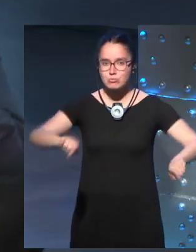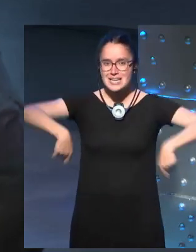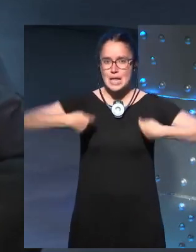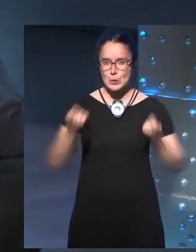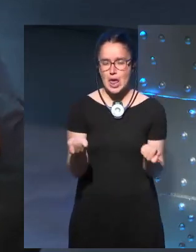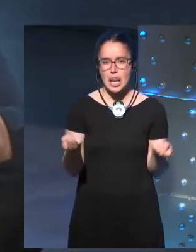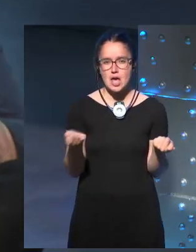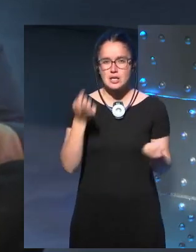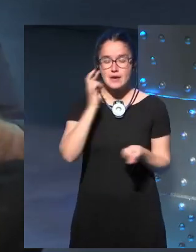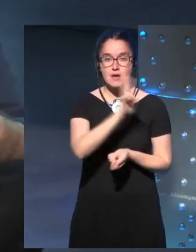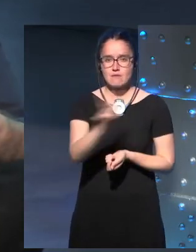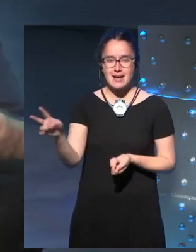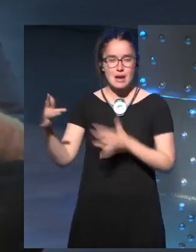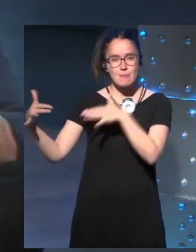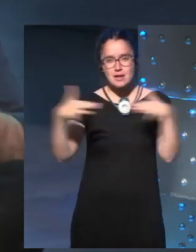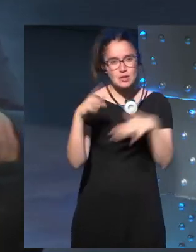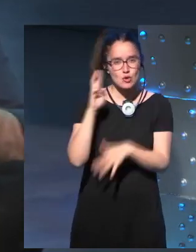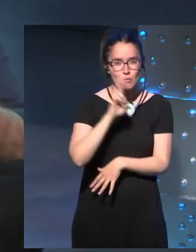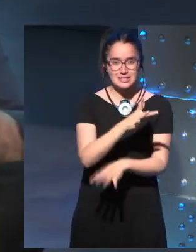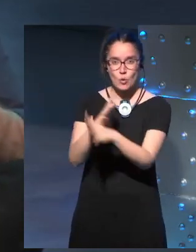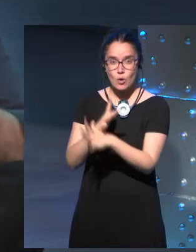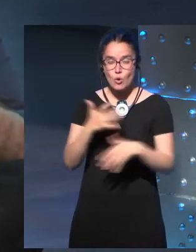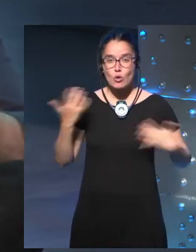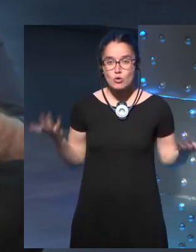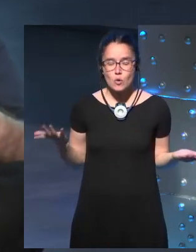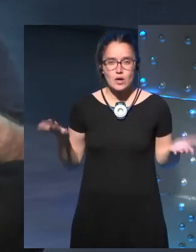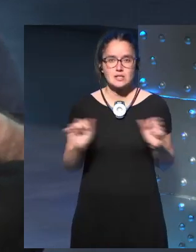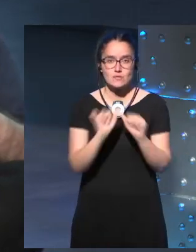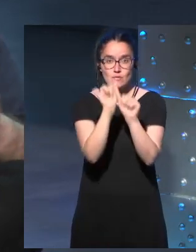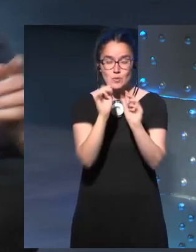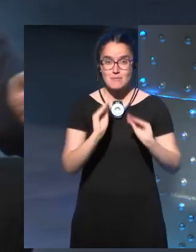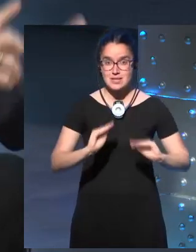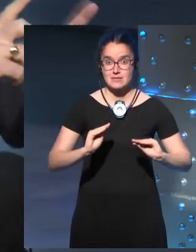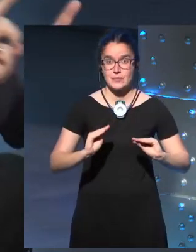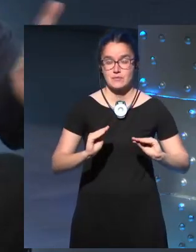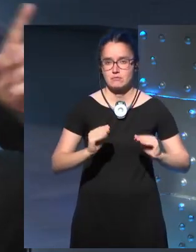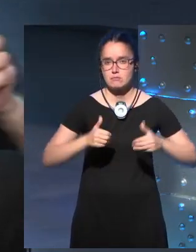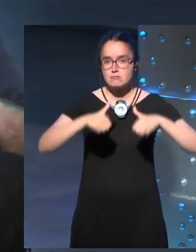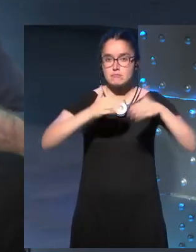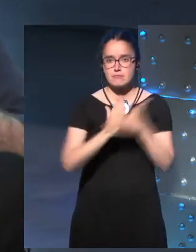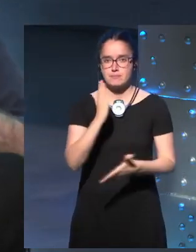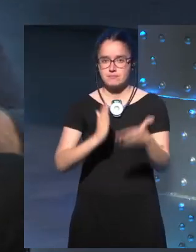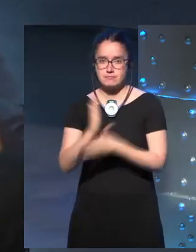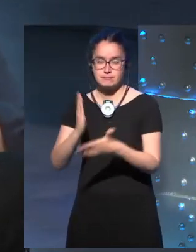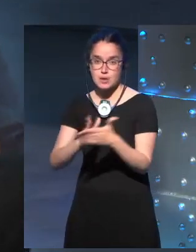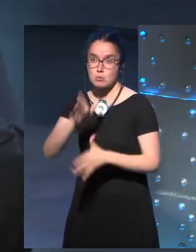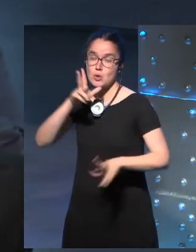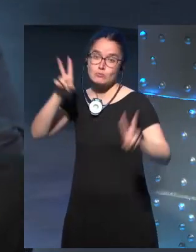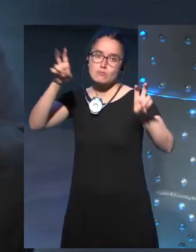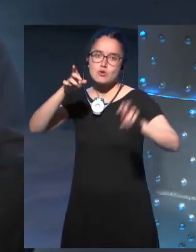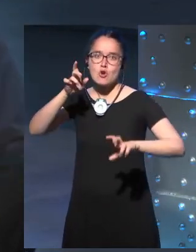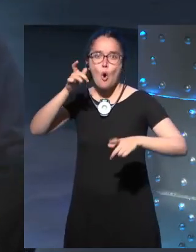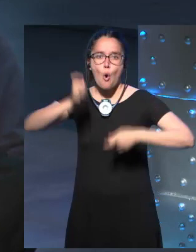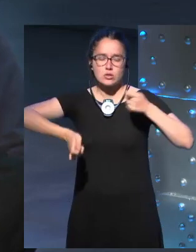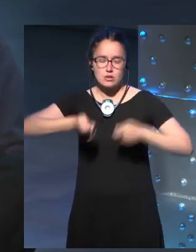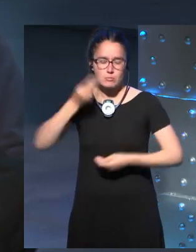the play happen. This idea of this stop-start issue in the name of justice, I think is ridiculous,